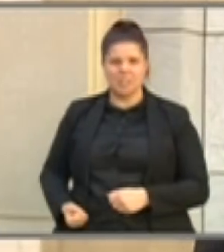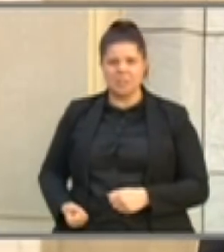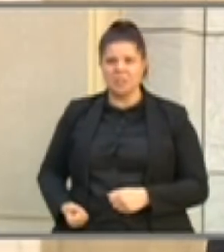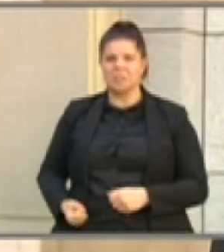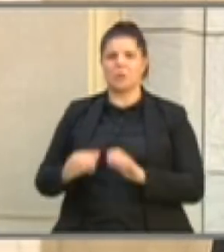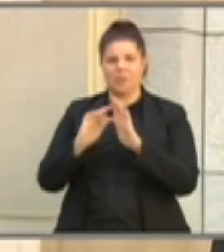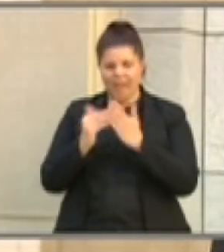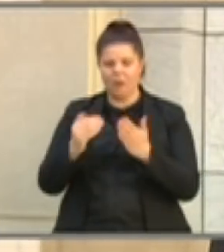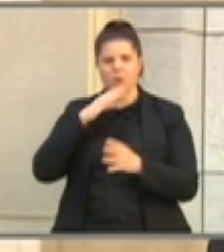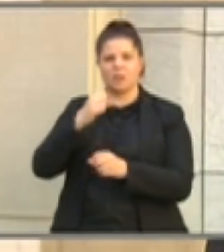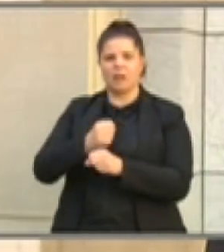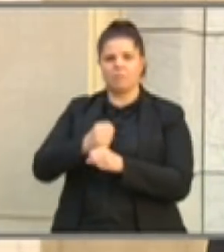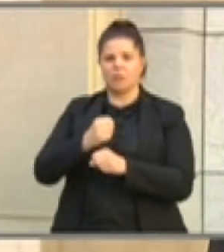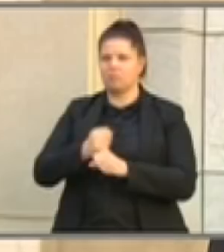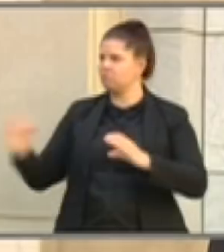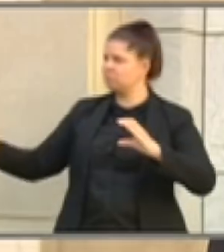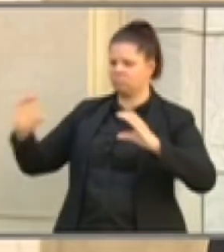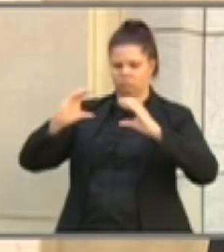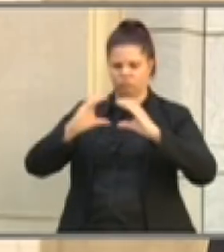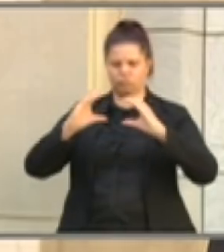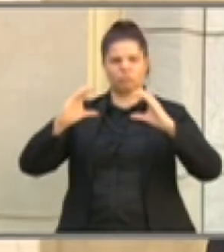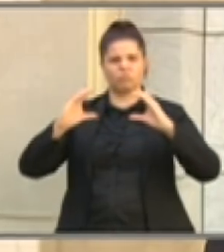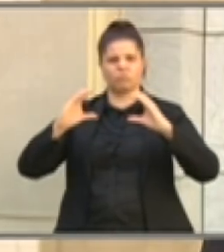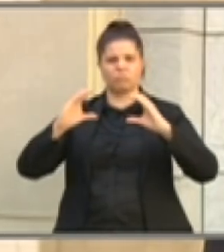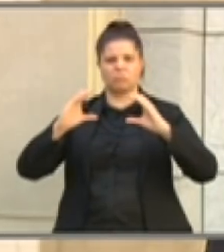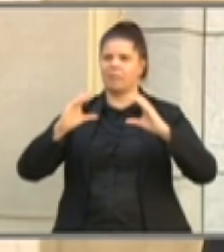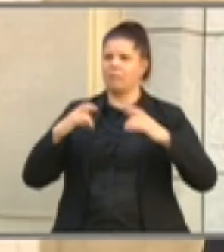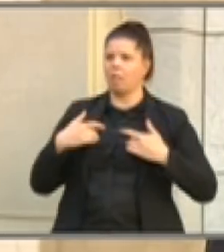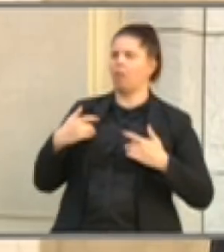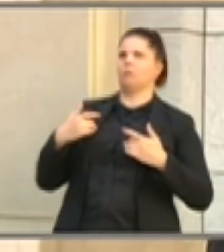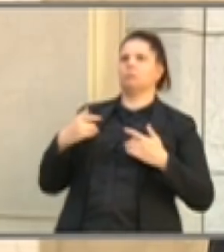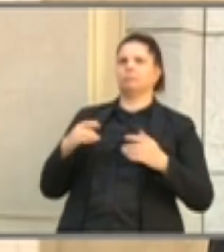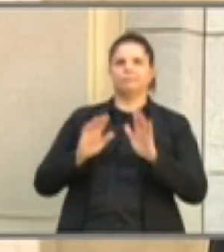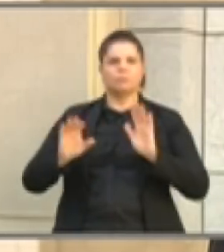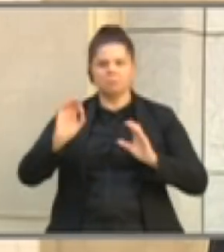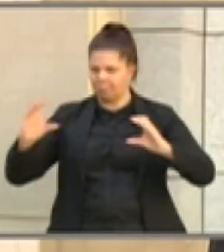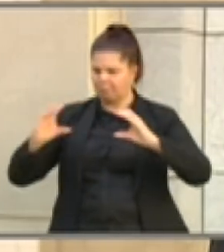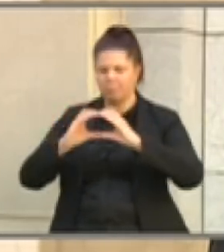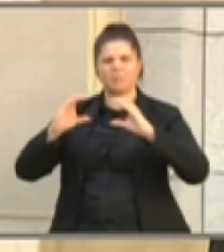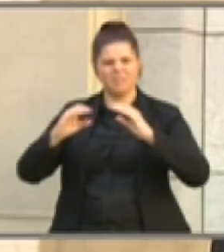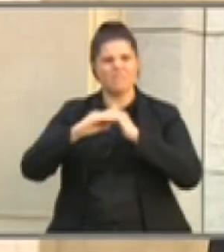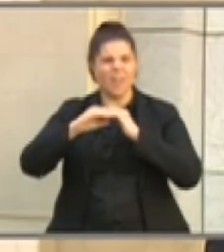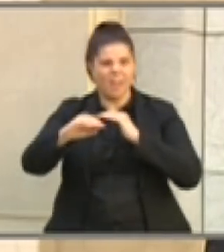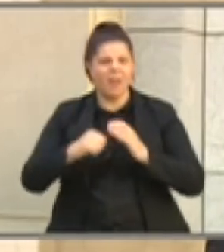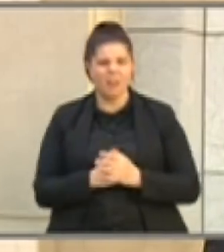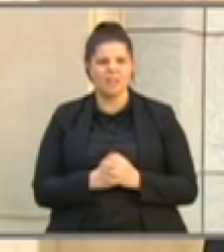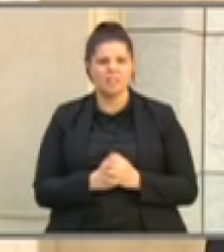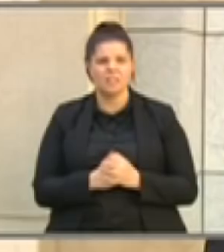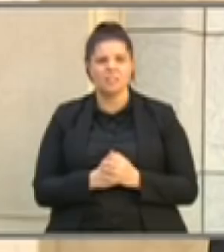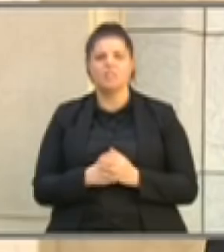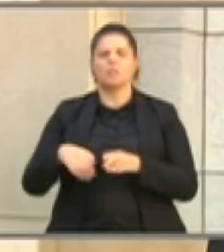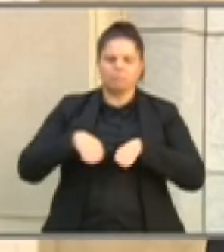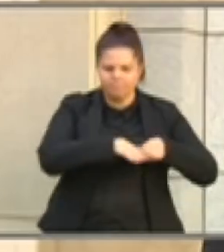of that wage. So this is why it's a very fair system with a flat payment